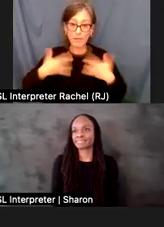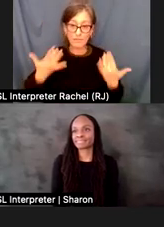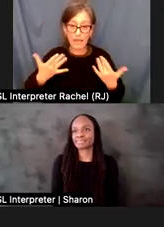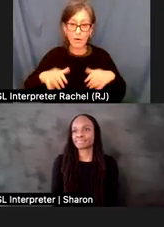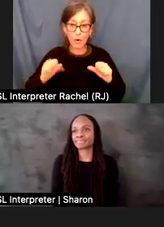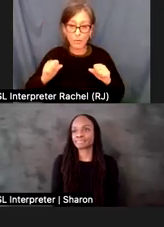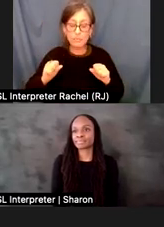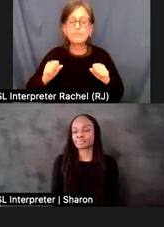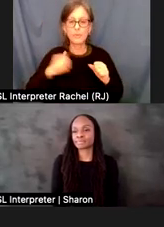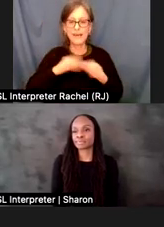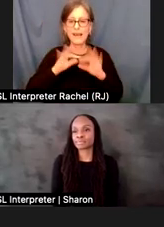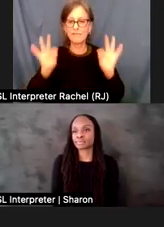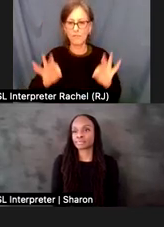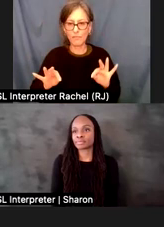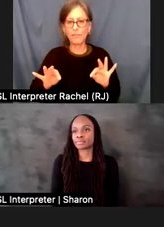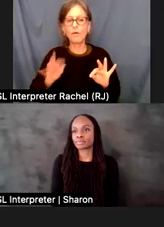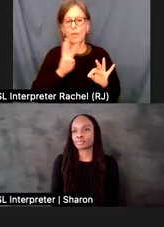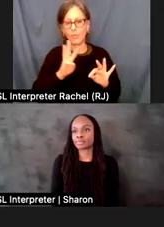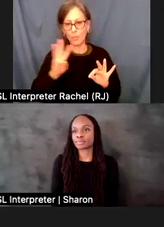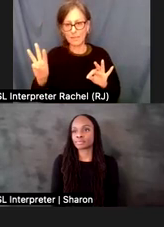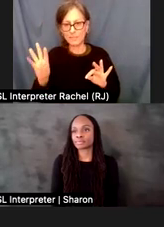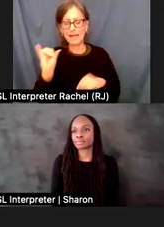have a form you can fill out at